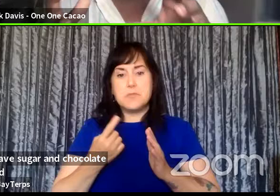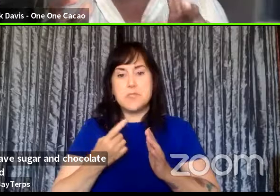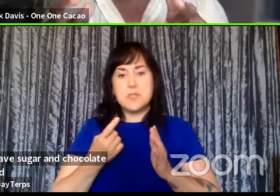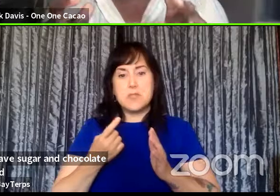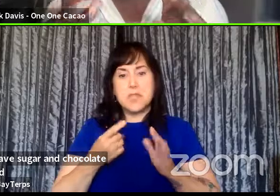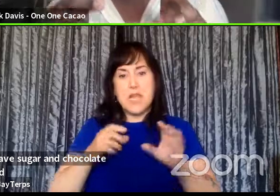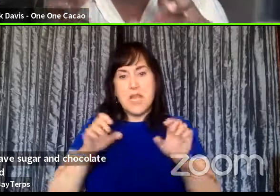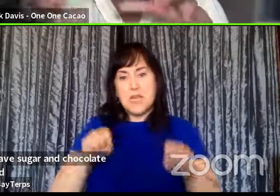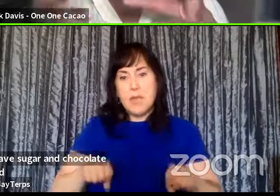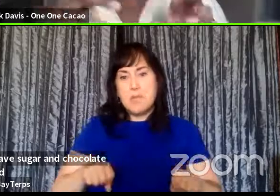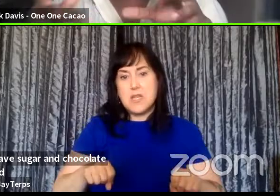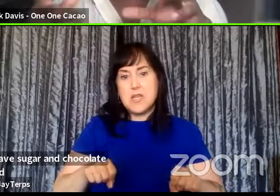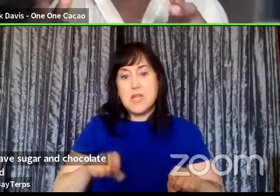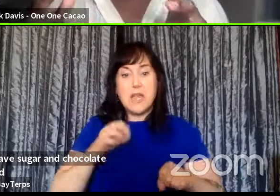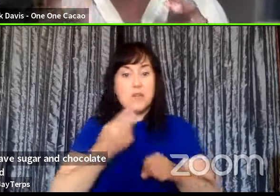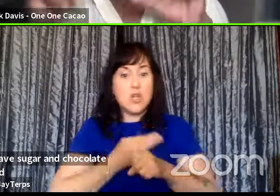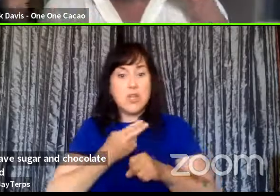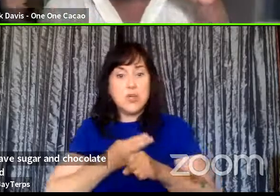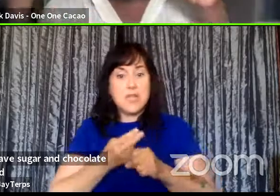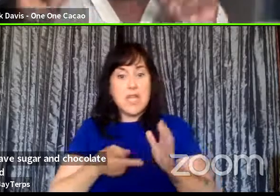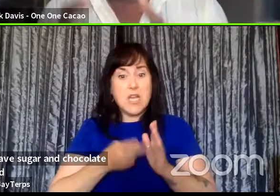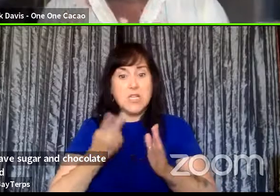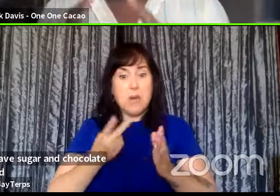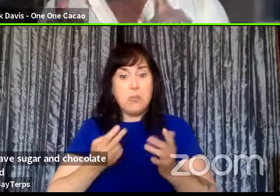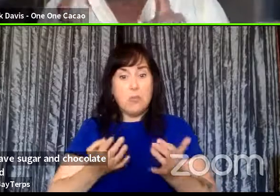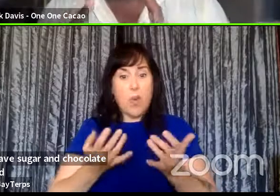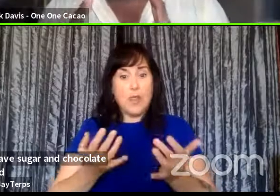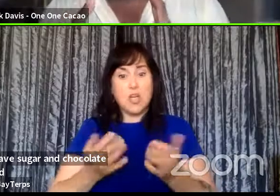it can be, if you're using a double boiler,